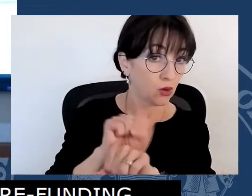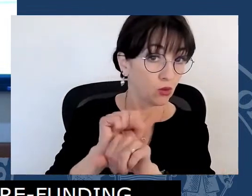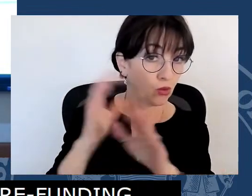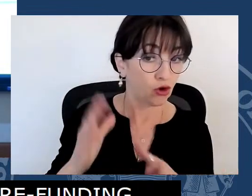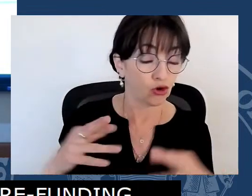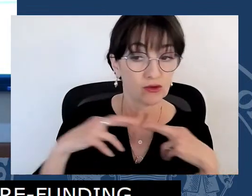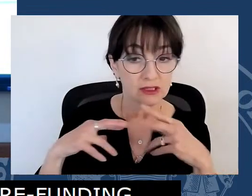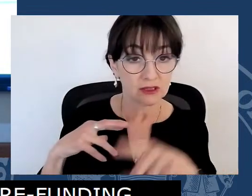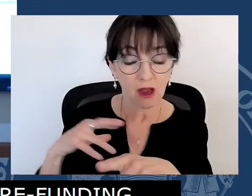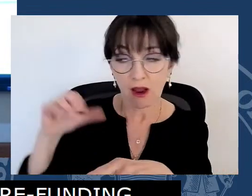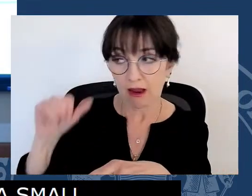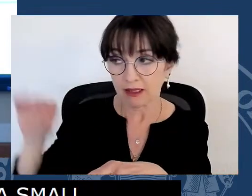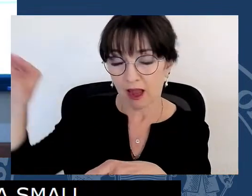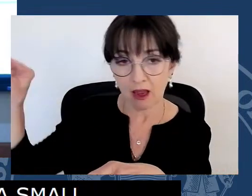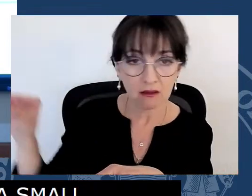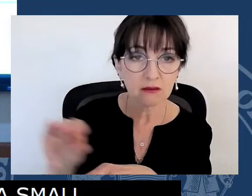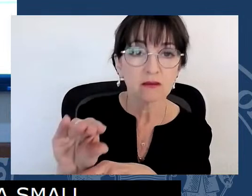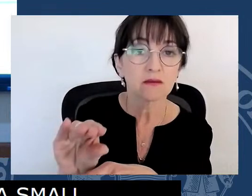million?